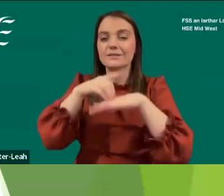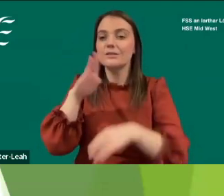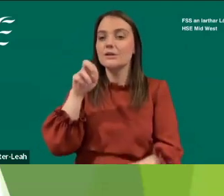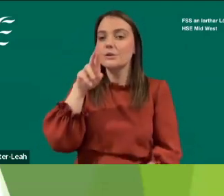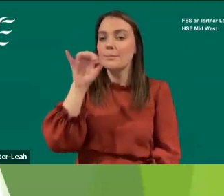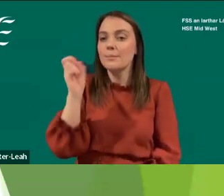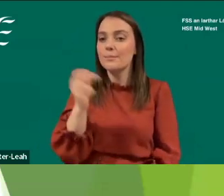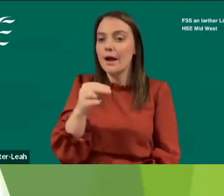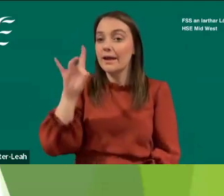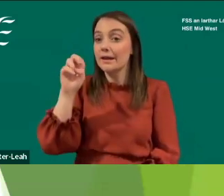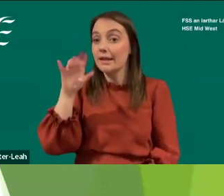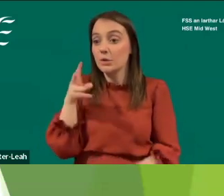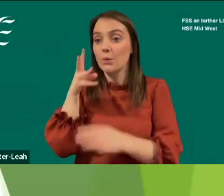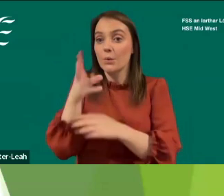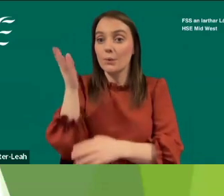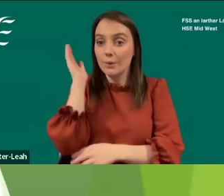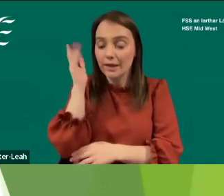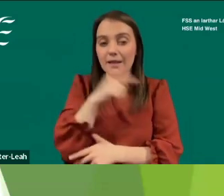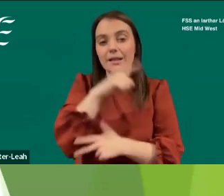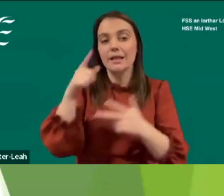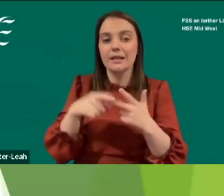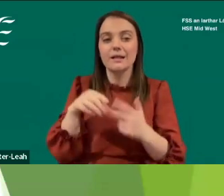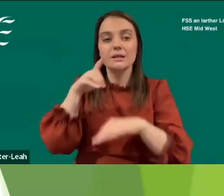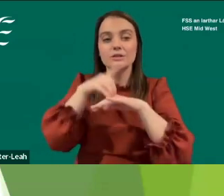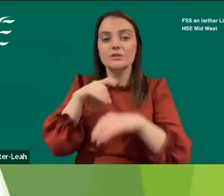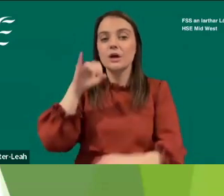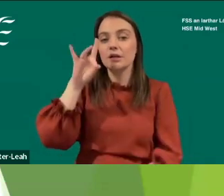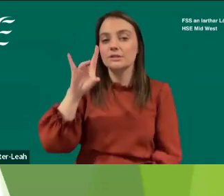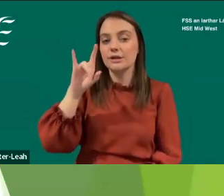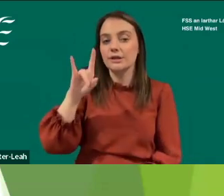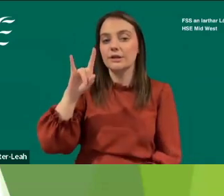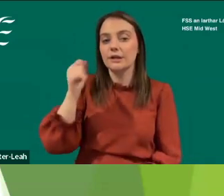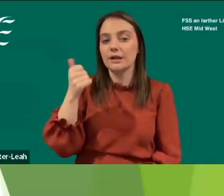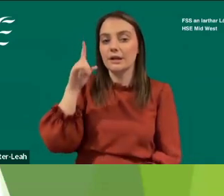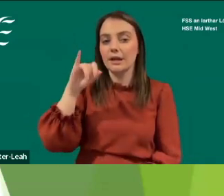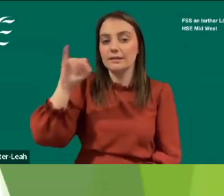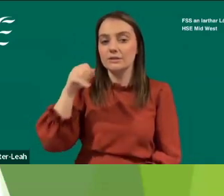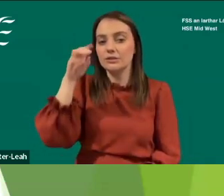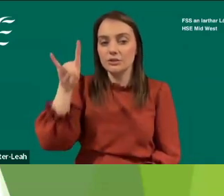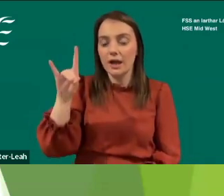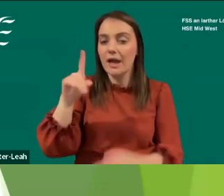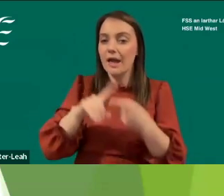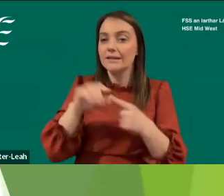few minutes, Dr. Khadija and Amanda, our administrator, and obviously